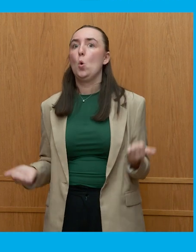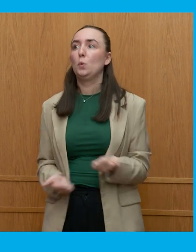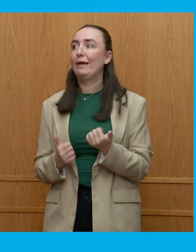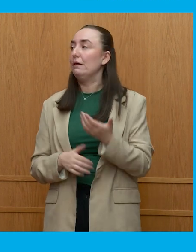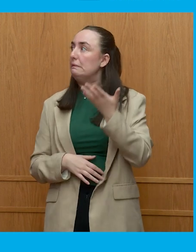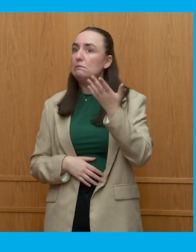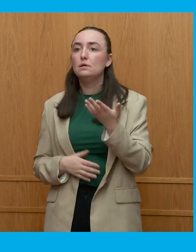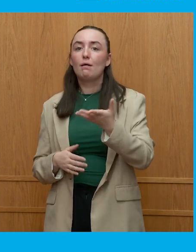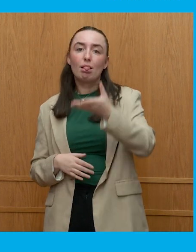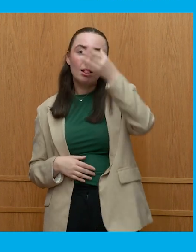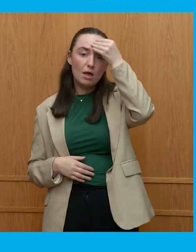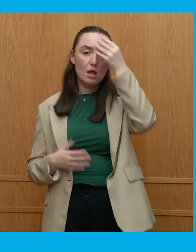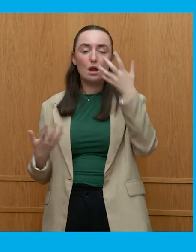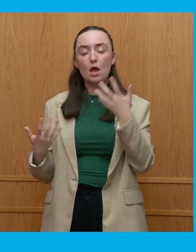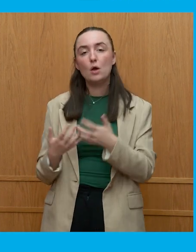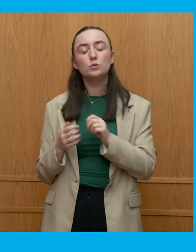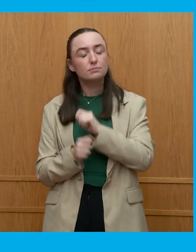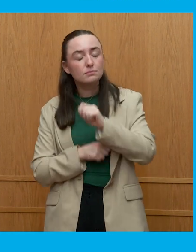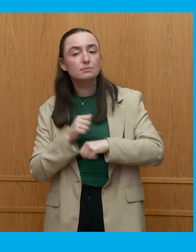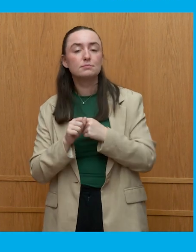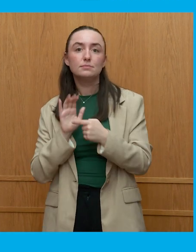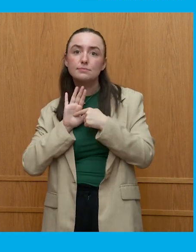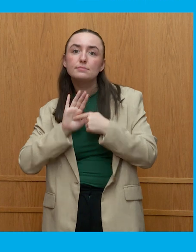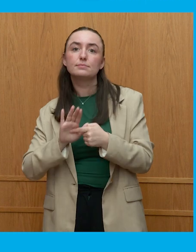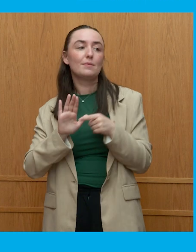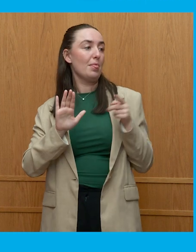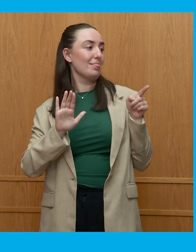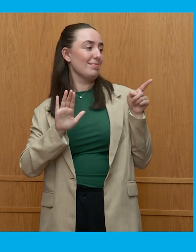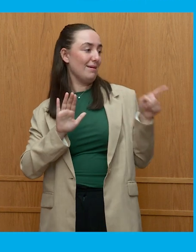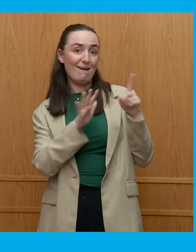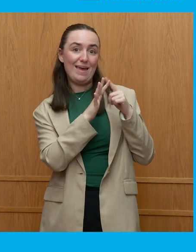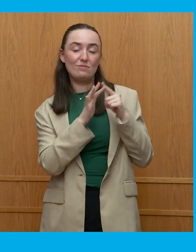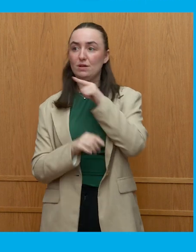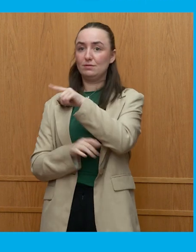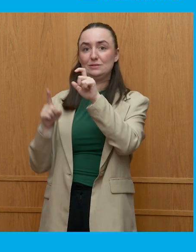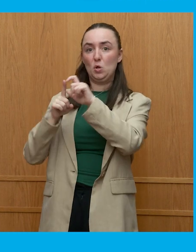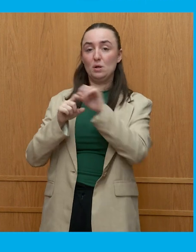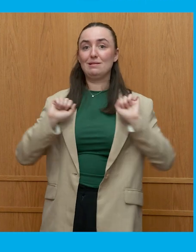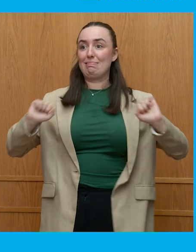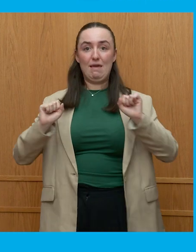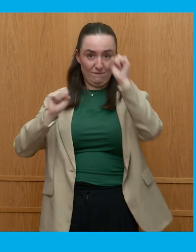become the embodiment of that vision. Mm. So it was